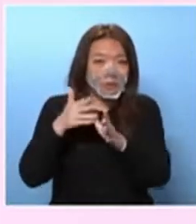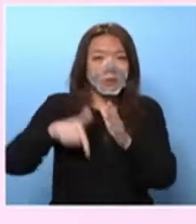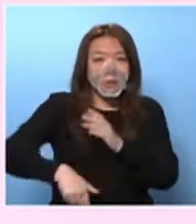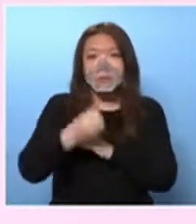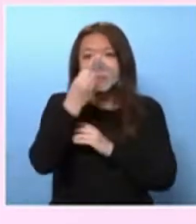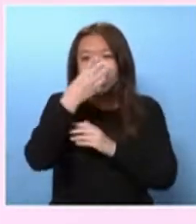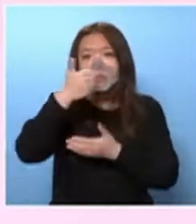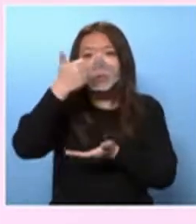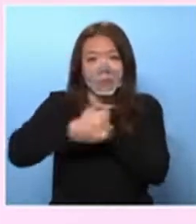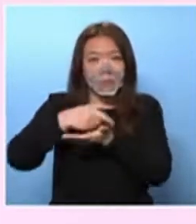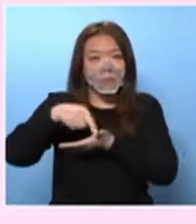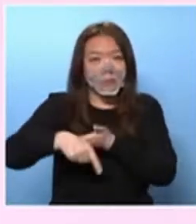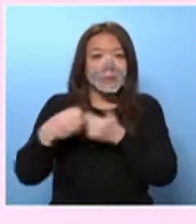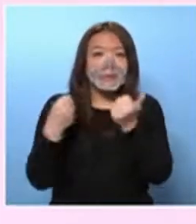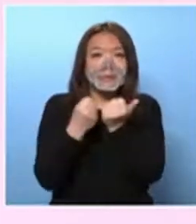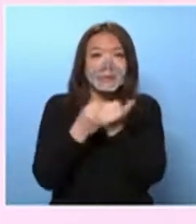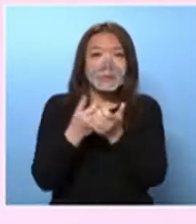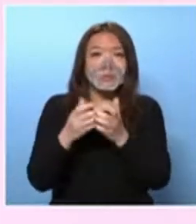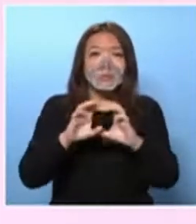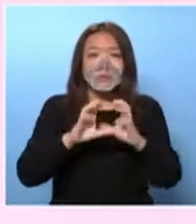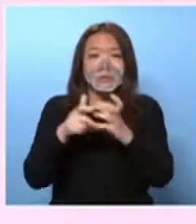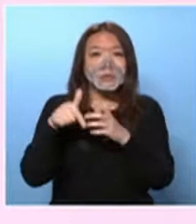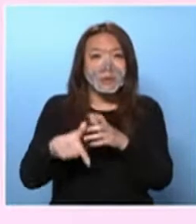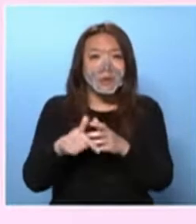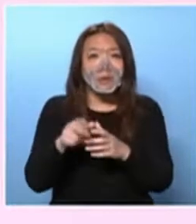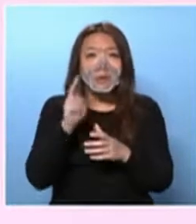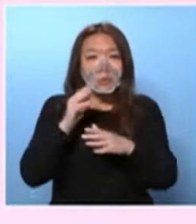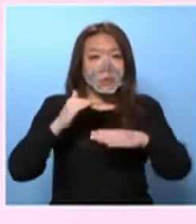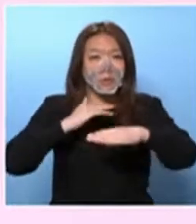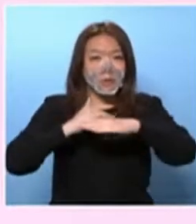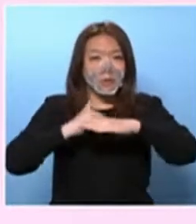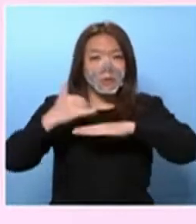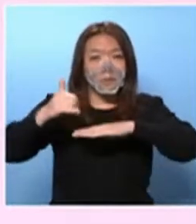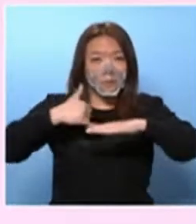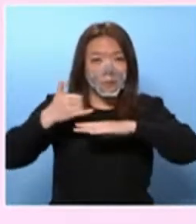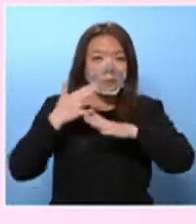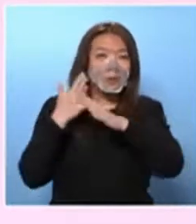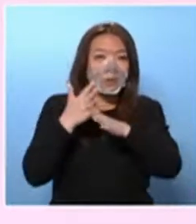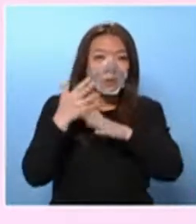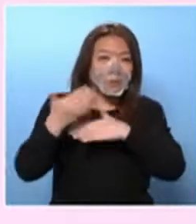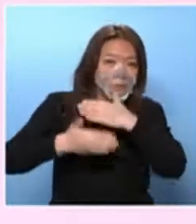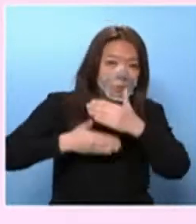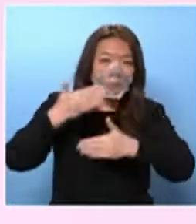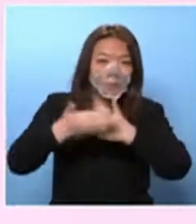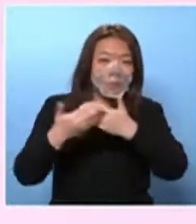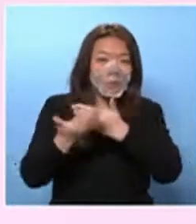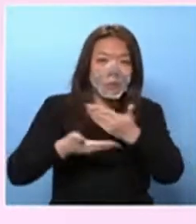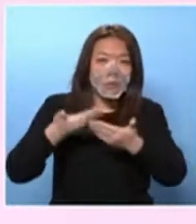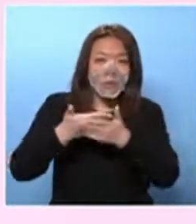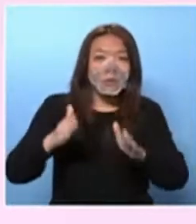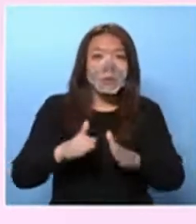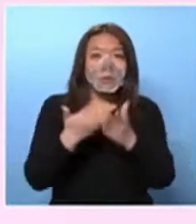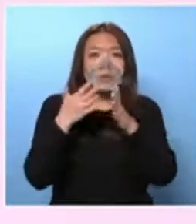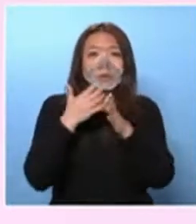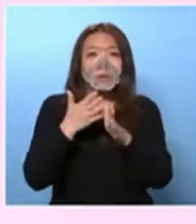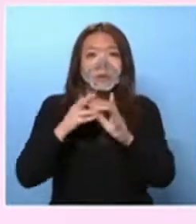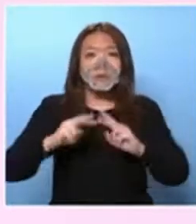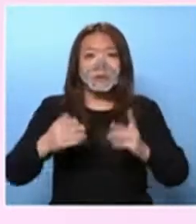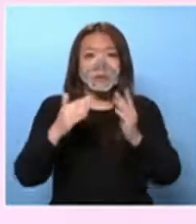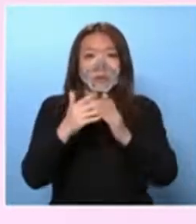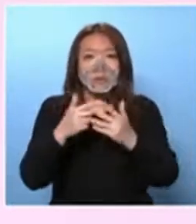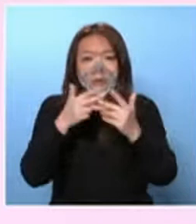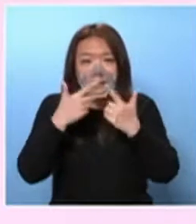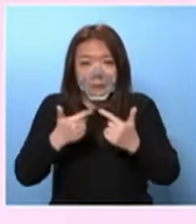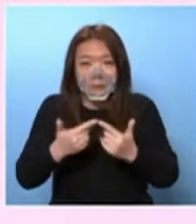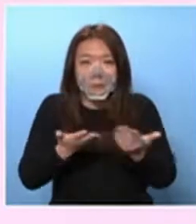The Tourism Board will continue to launch the Holiday at Home campaign to support the industry. When cross-boundary travel